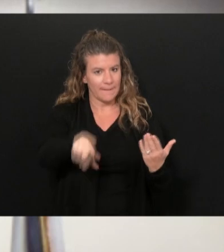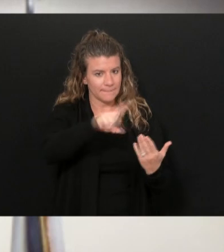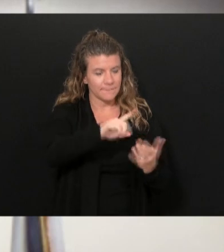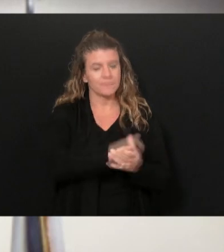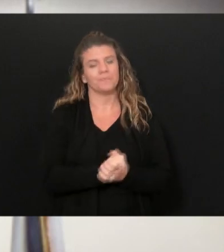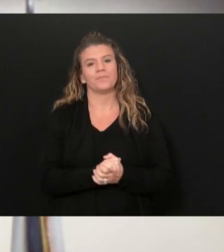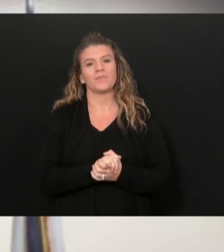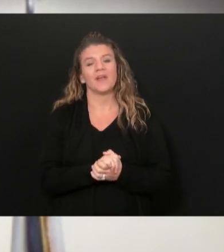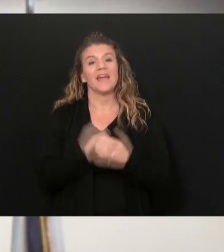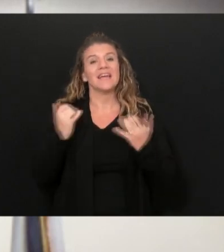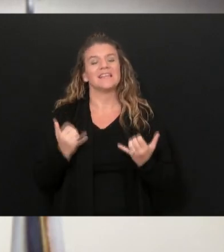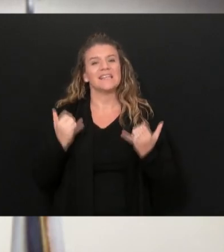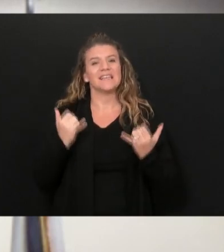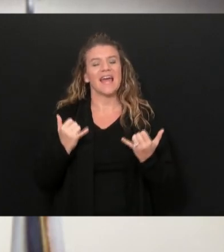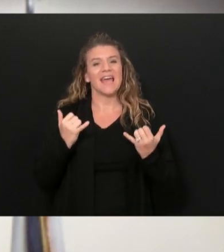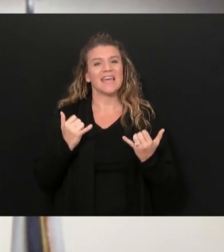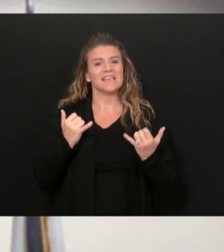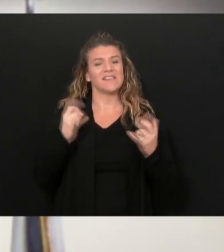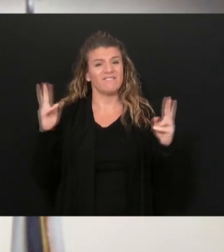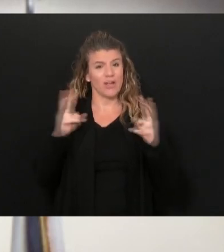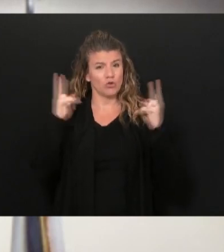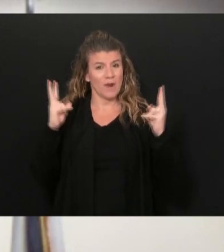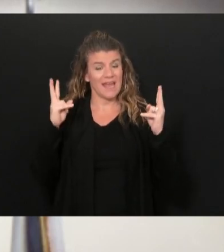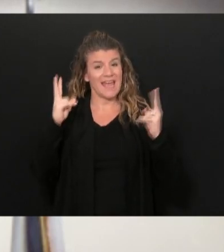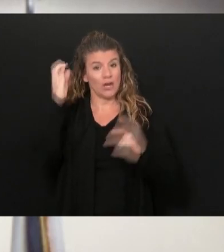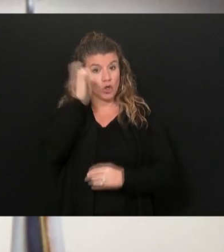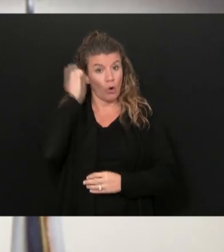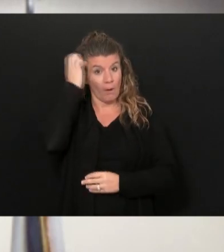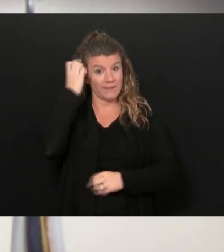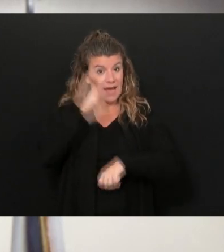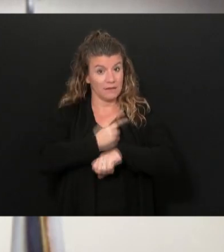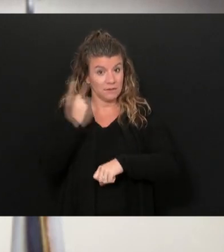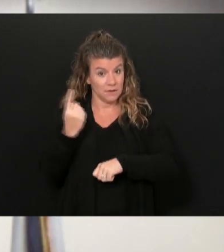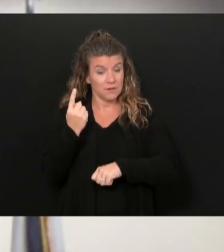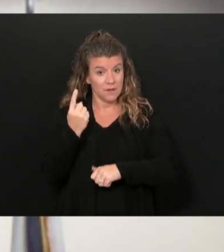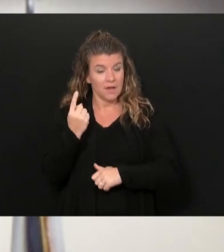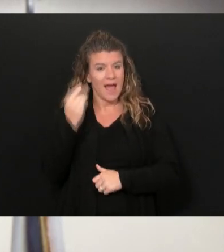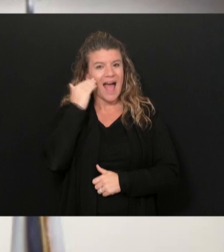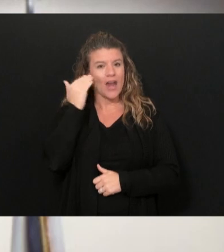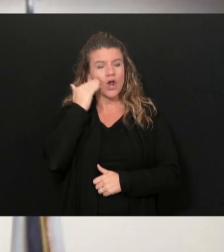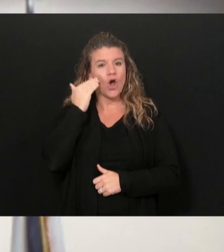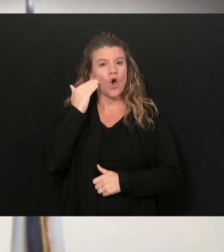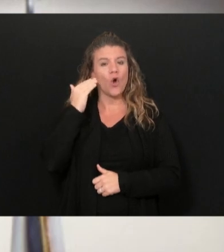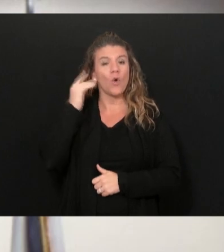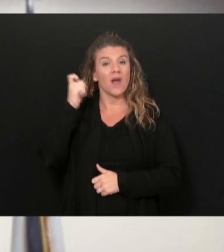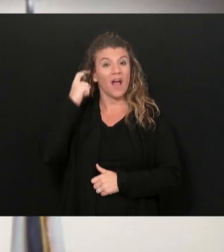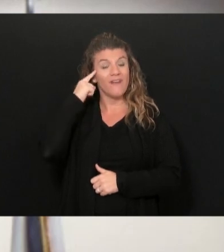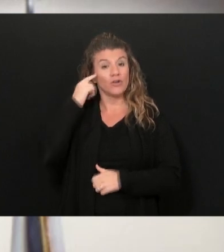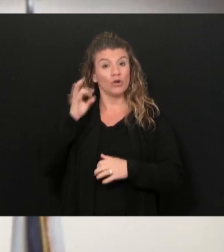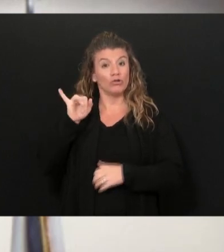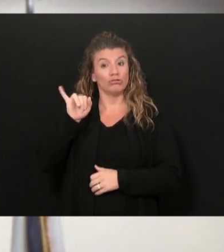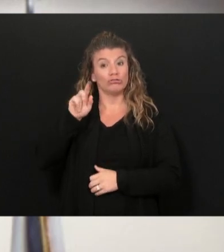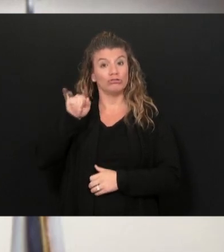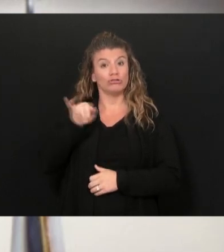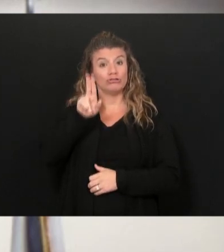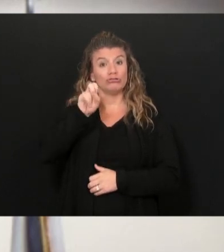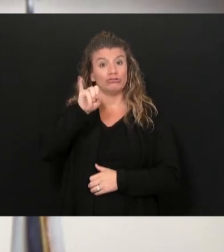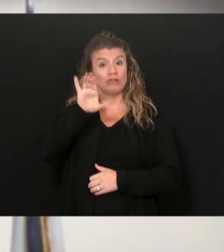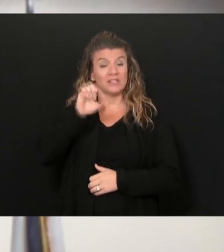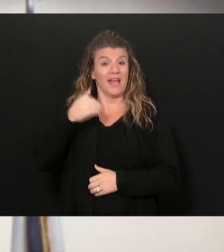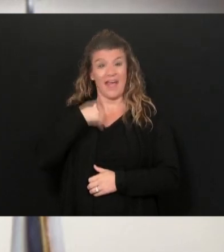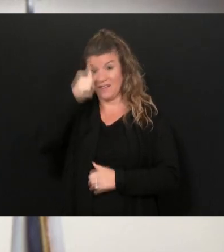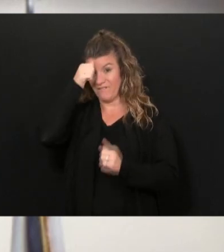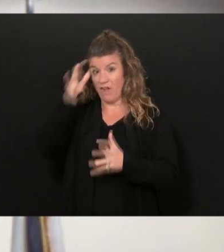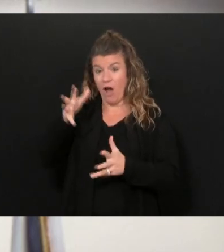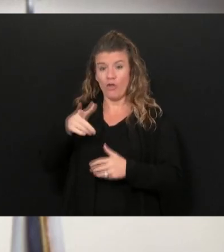also today is Victory in Europe Day. I know Governor Justice had a father who was a member of the Army Air Corps and a